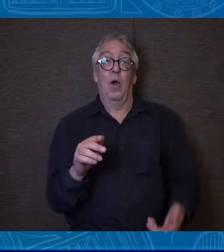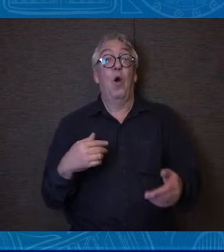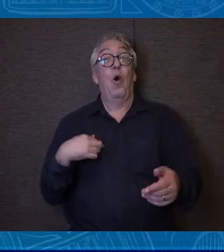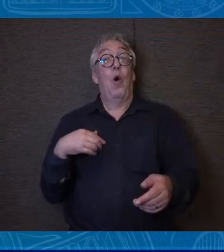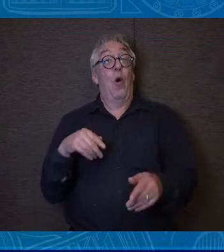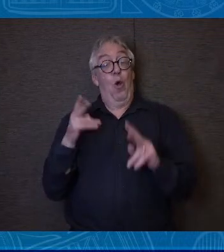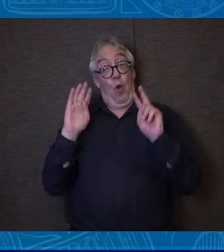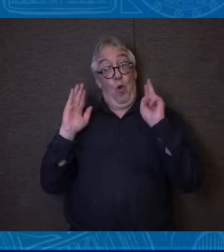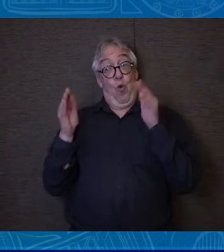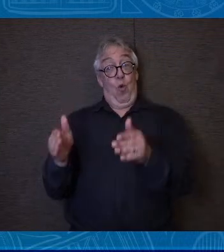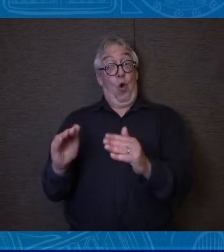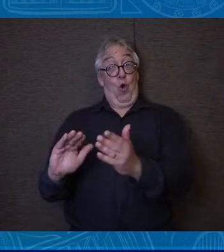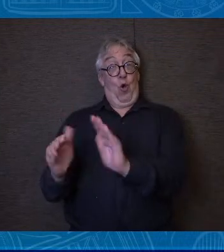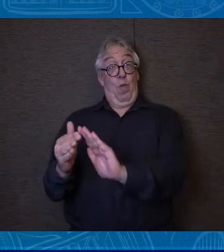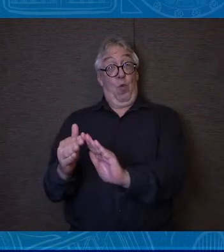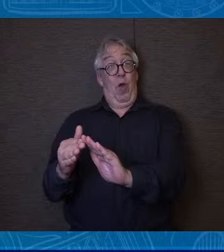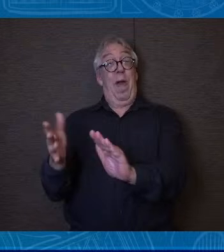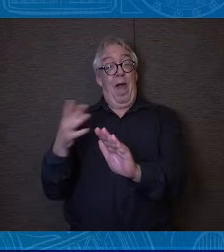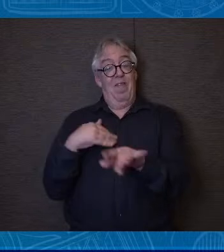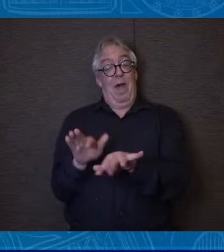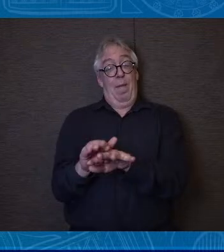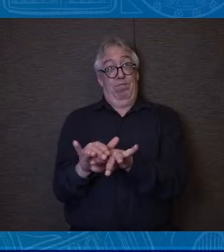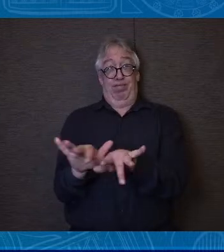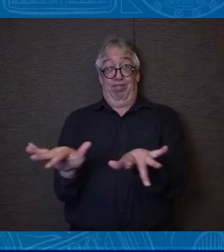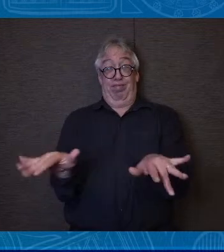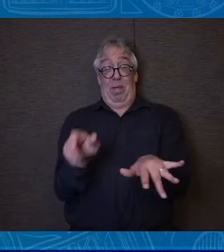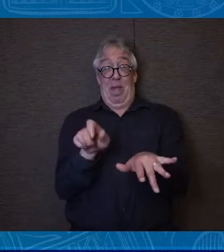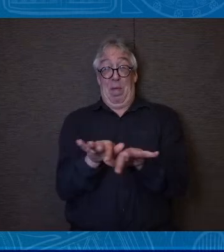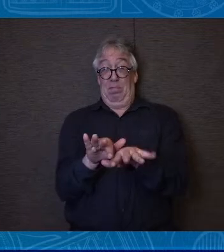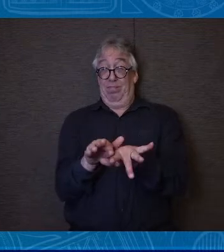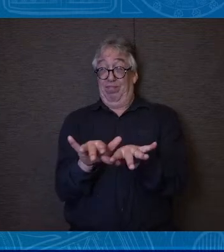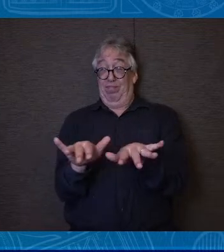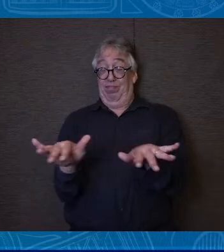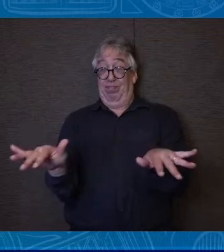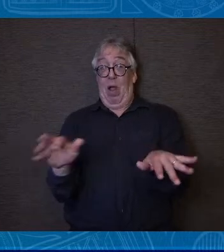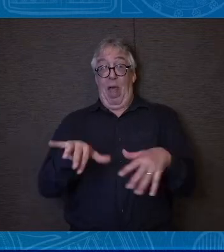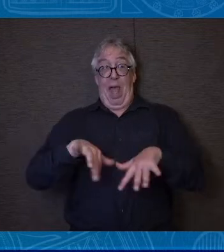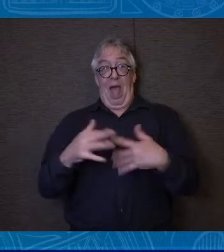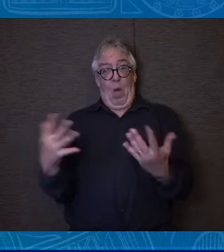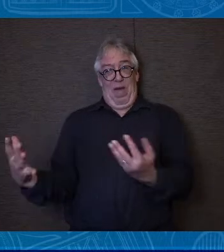really look at. Vanessa, Maybe, may I? yeah, shall I? Please go ahead.